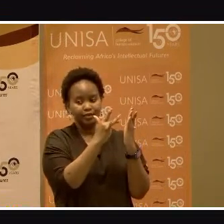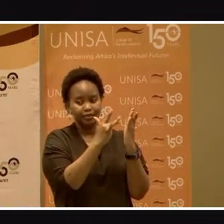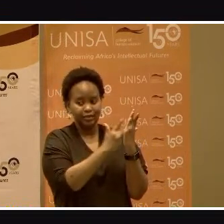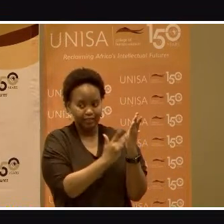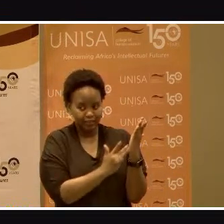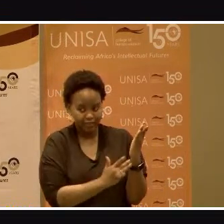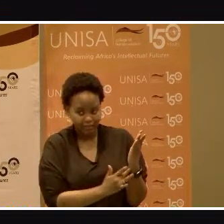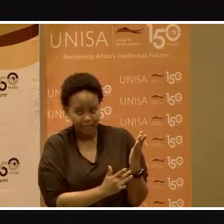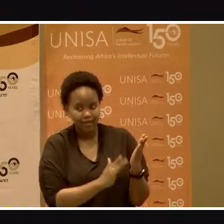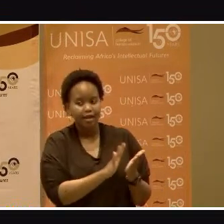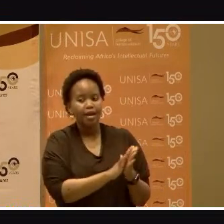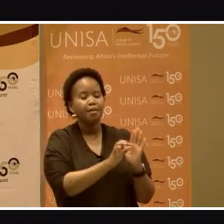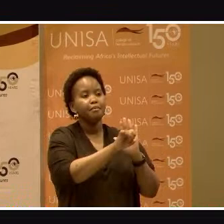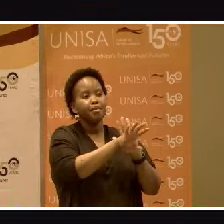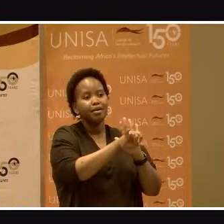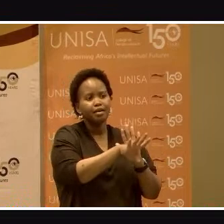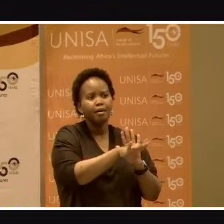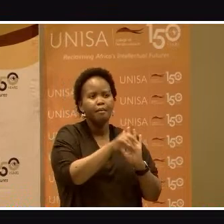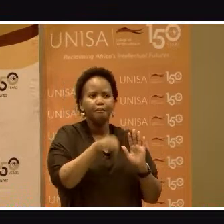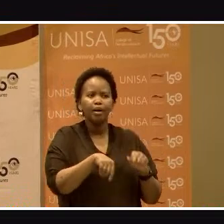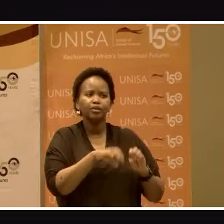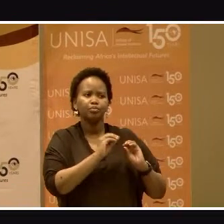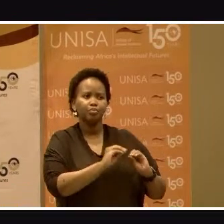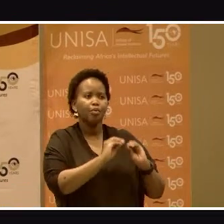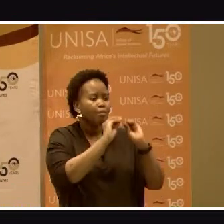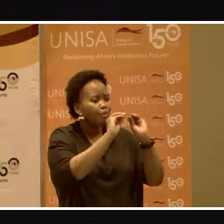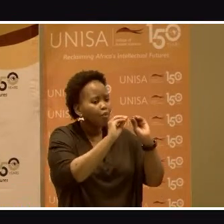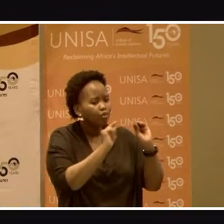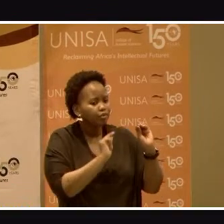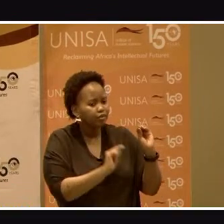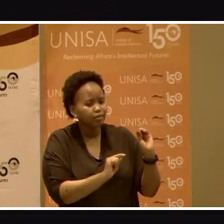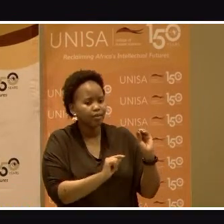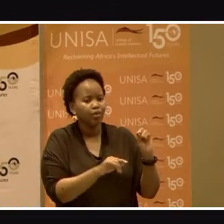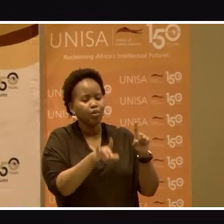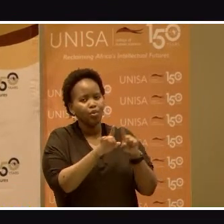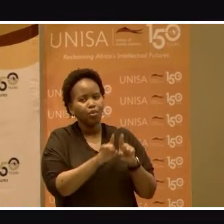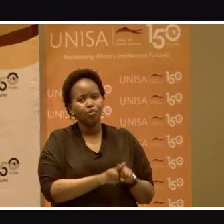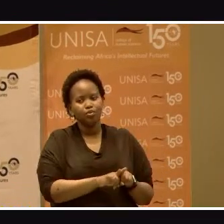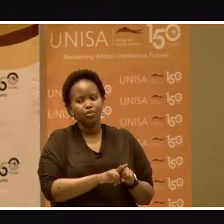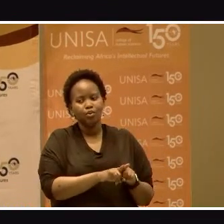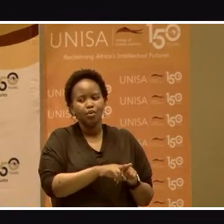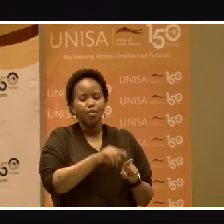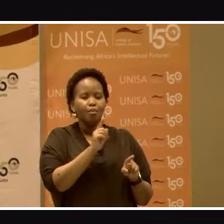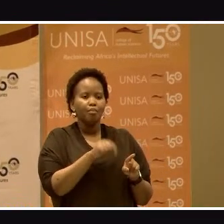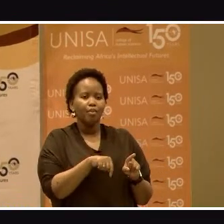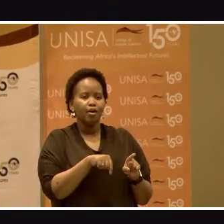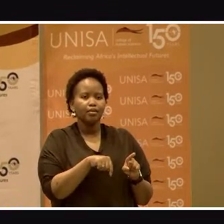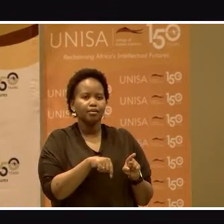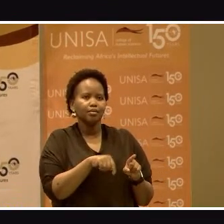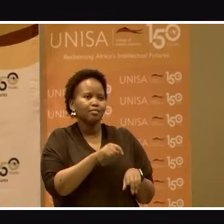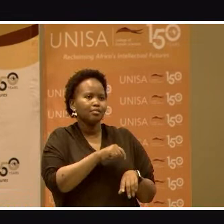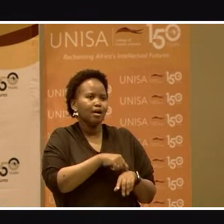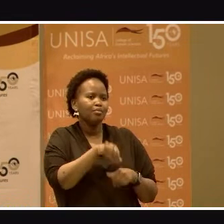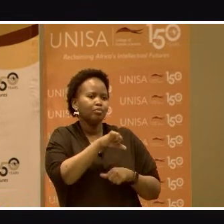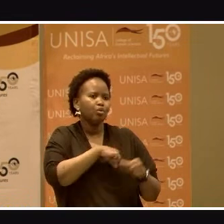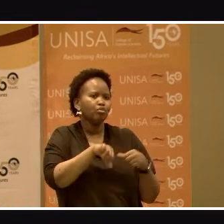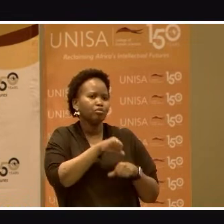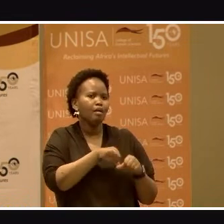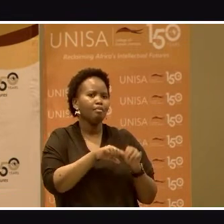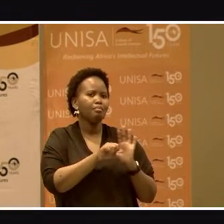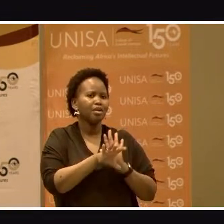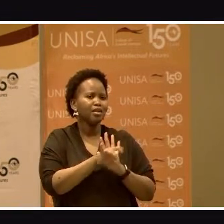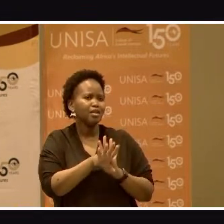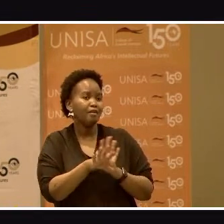to participate in the growth, preservation, and digitization of indigenous languages through posting on social media accounts,